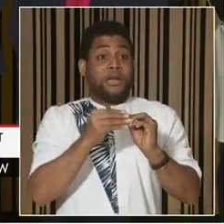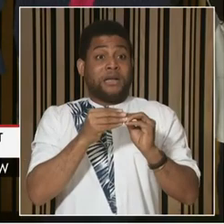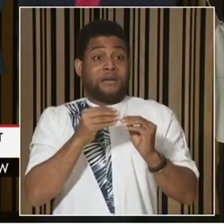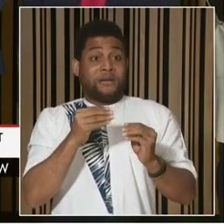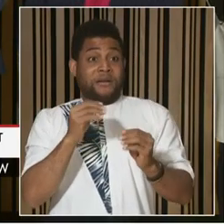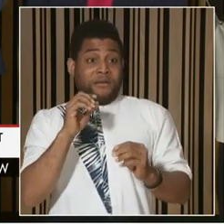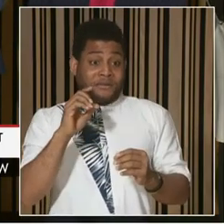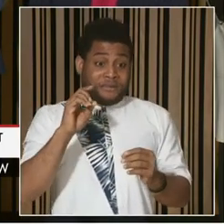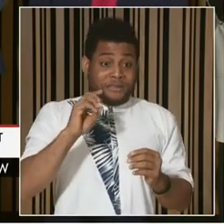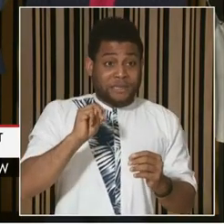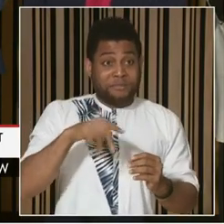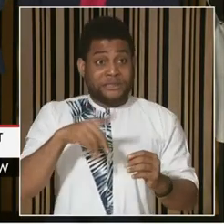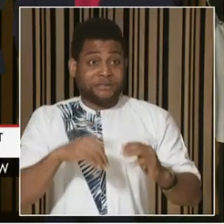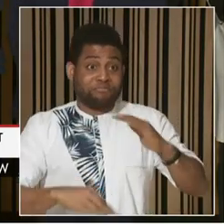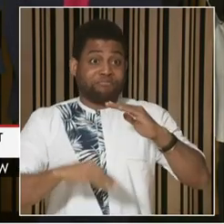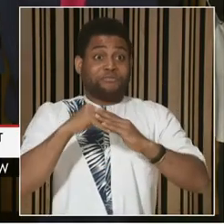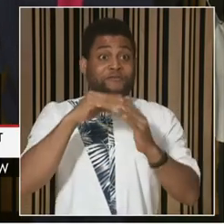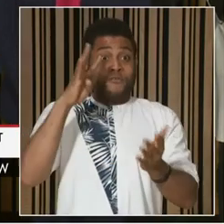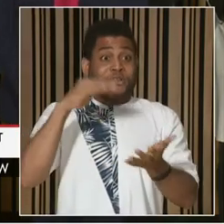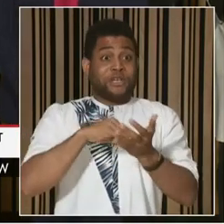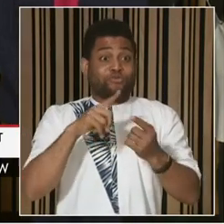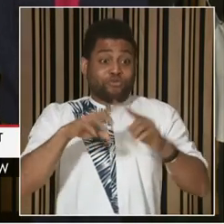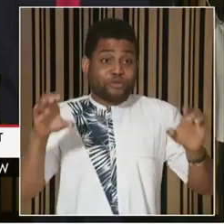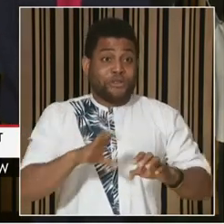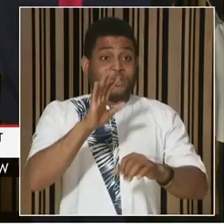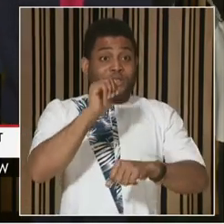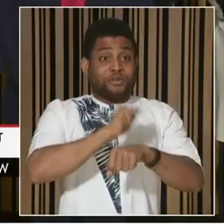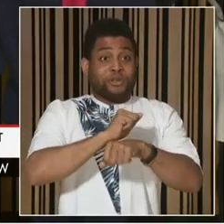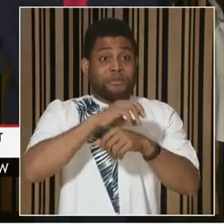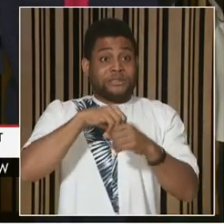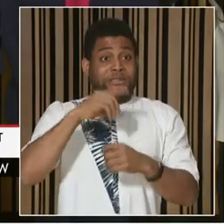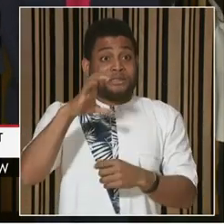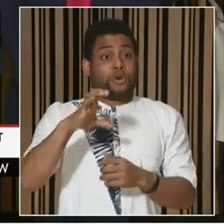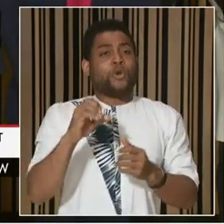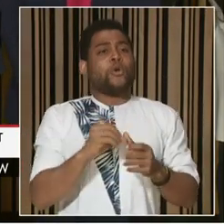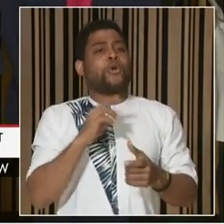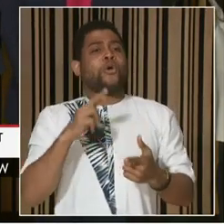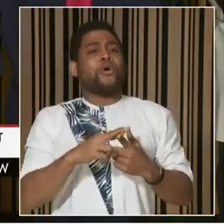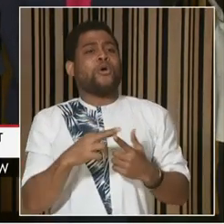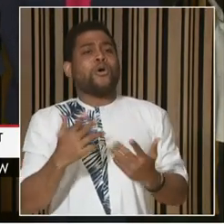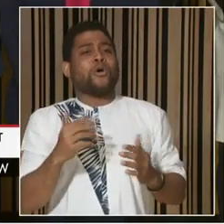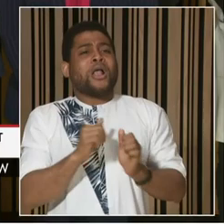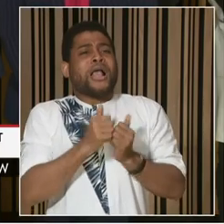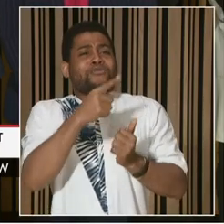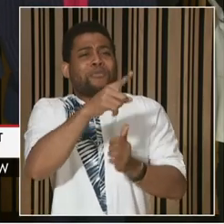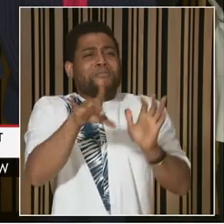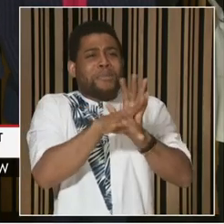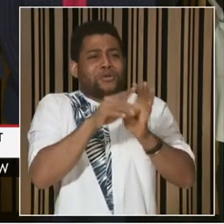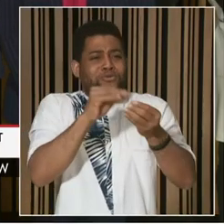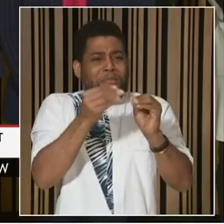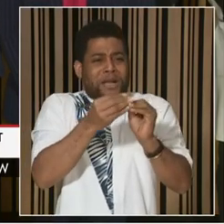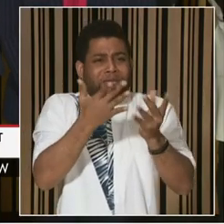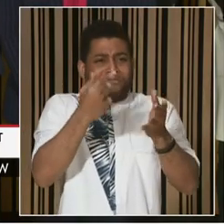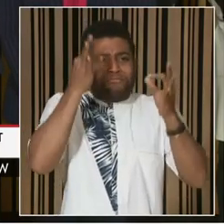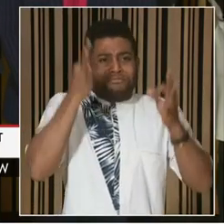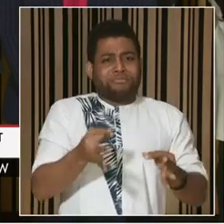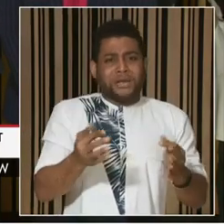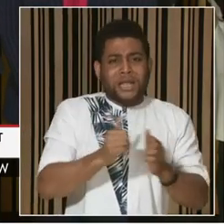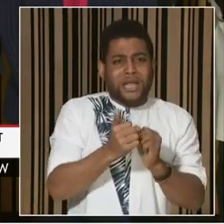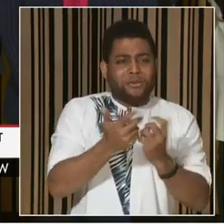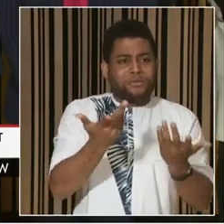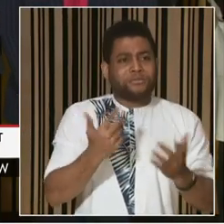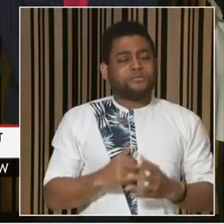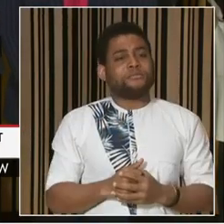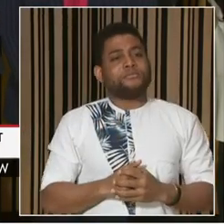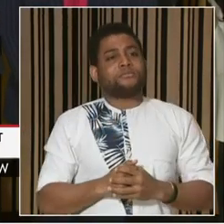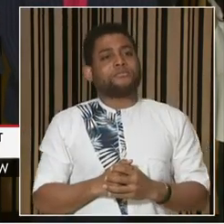do in the city? Or is there not really a more kind of academic foundation for why that number is where it should be? We look at